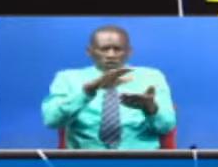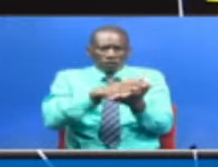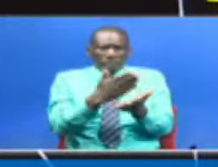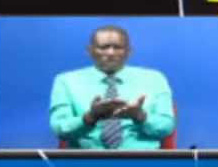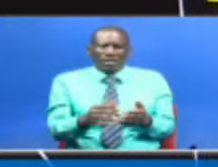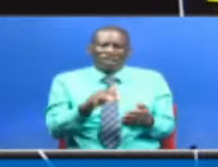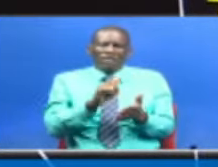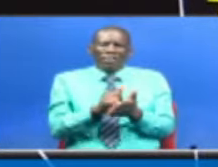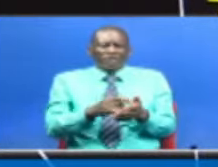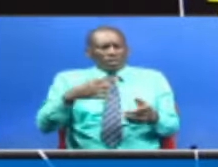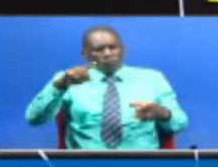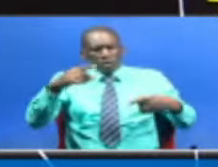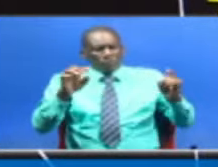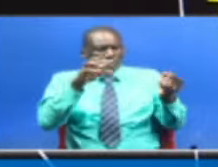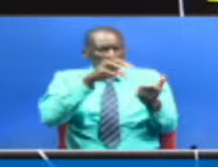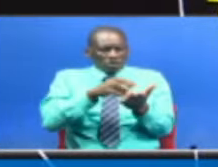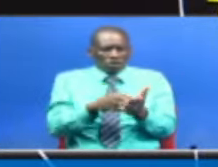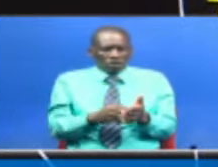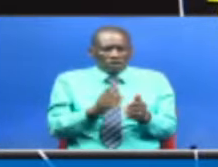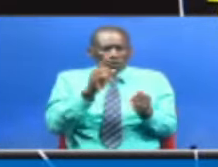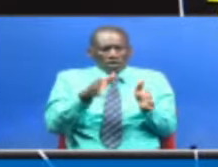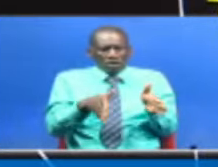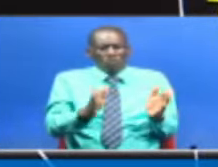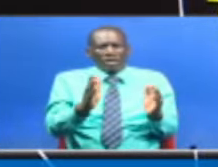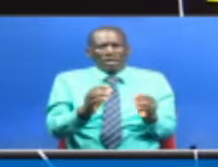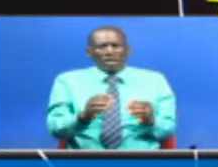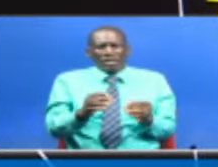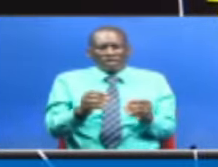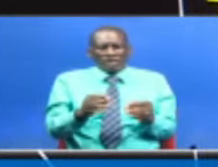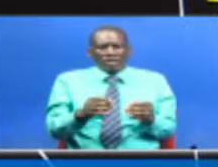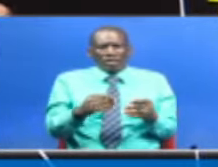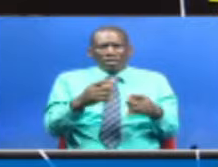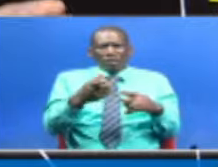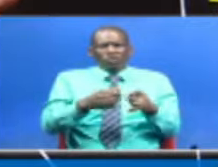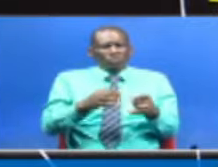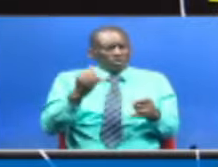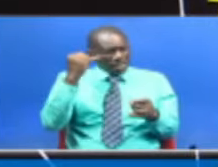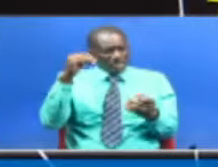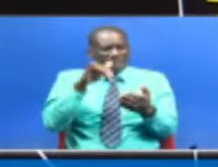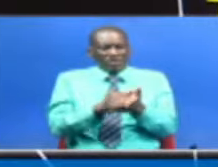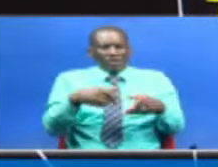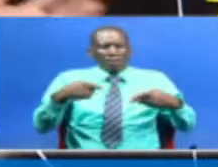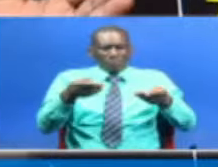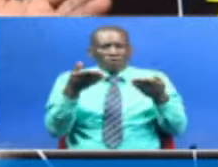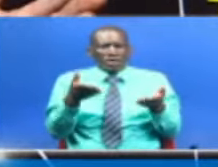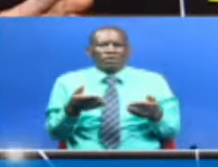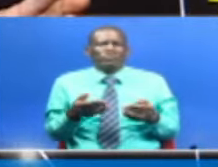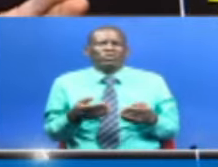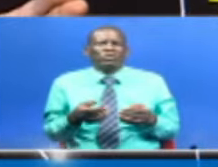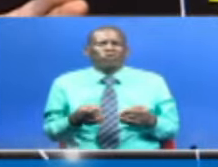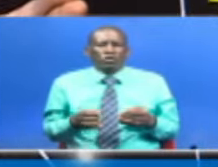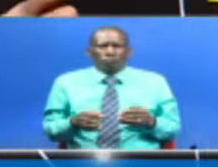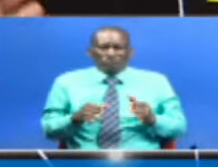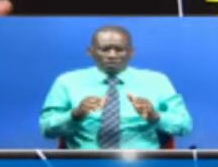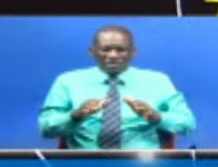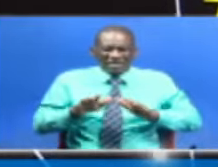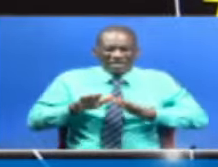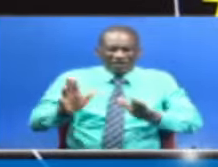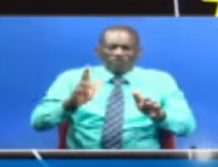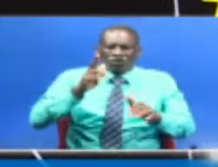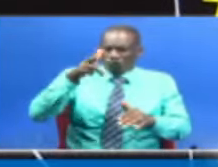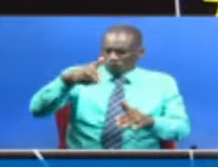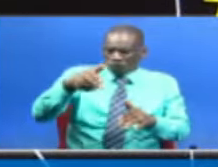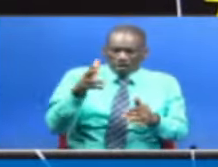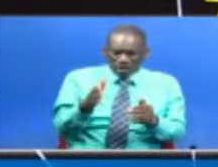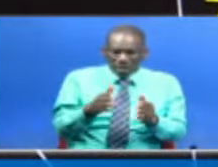is a win-win situation on one angle from the aspect that now people will be leaving the fossils and